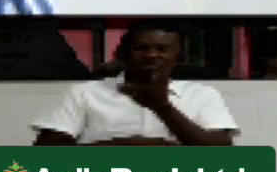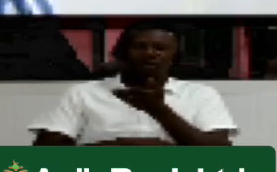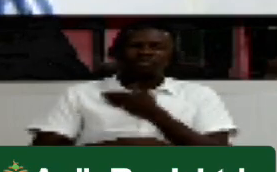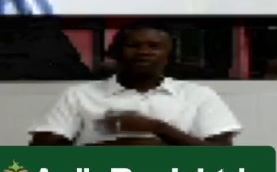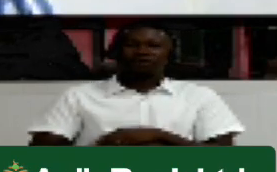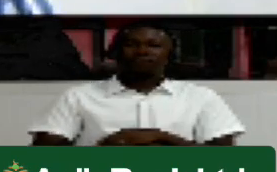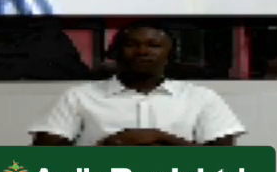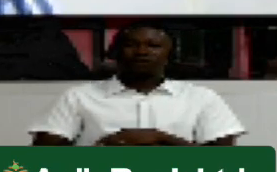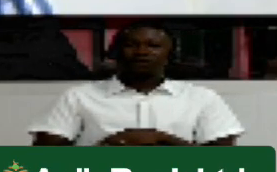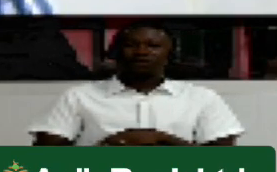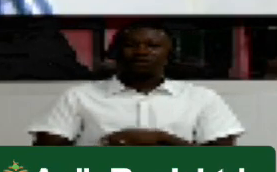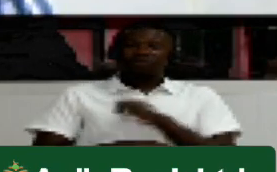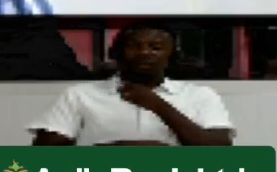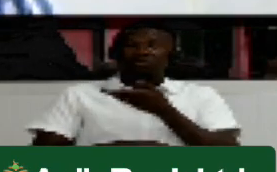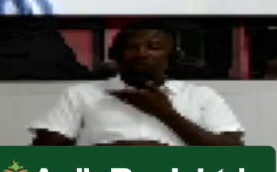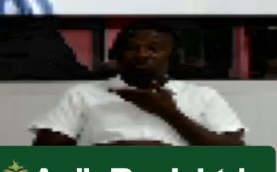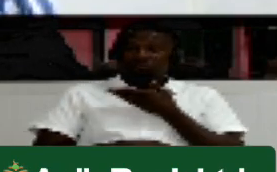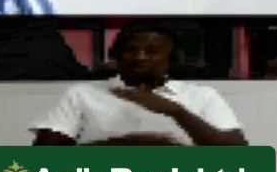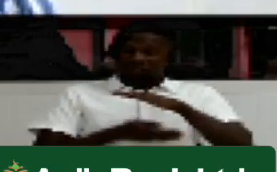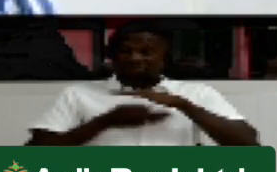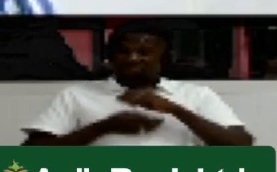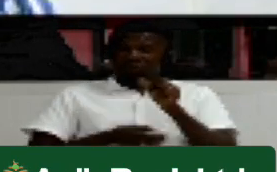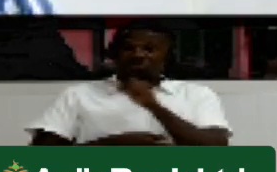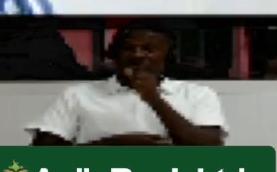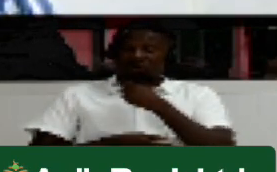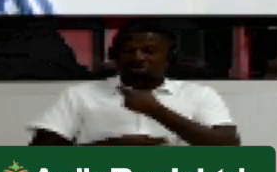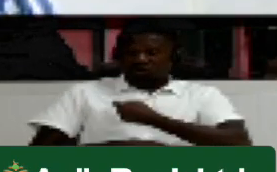Did he receive any other operations?